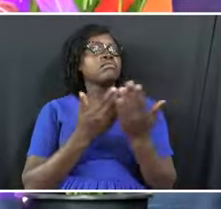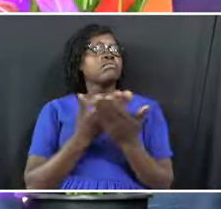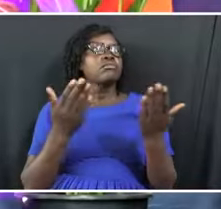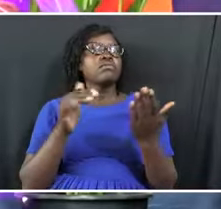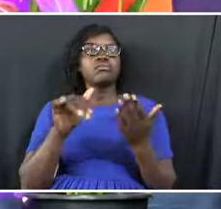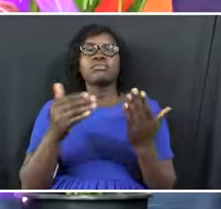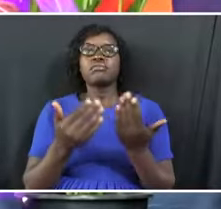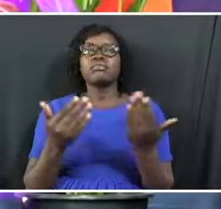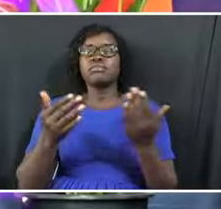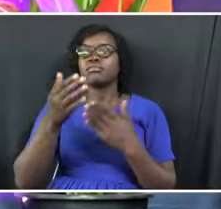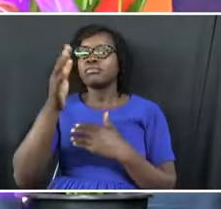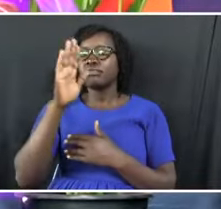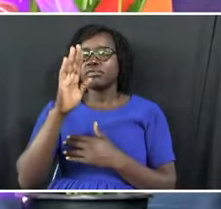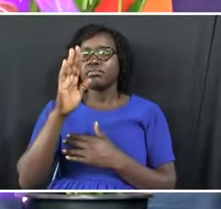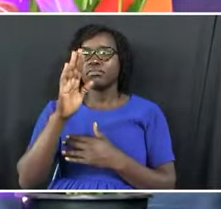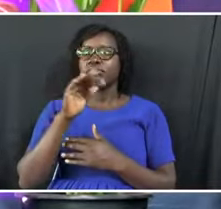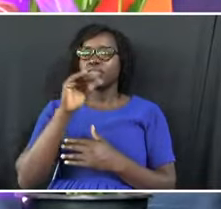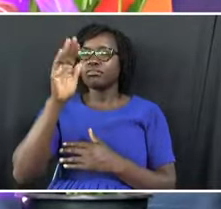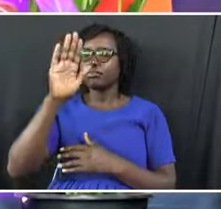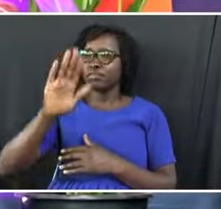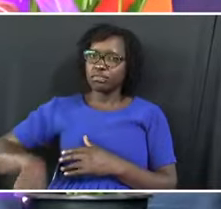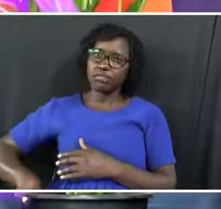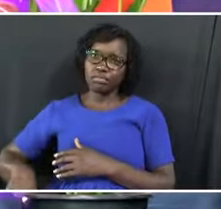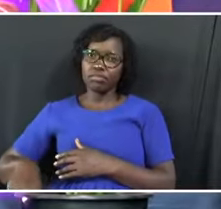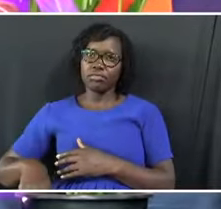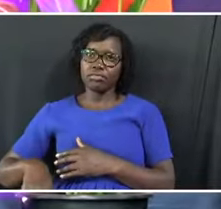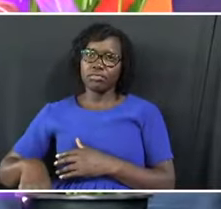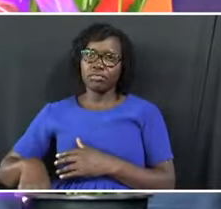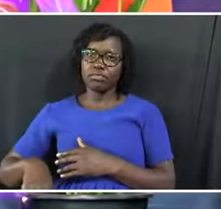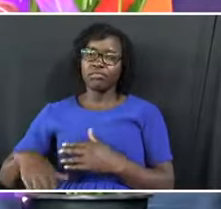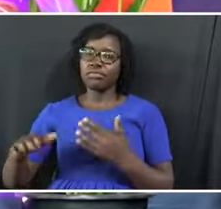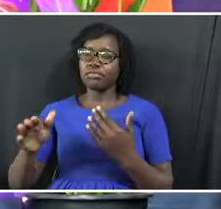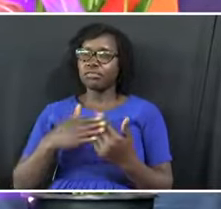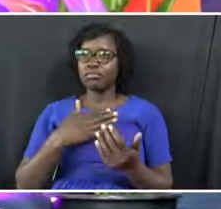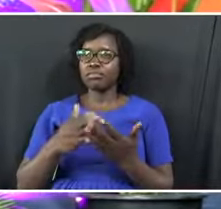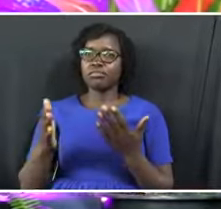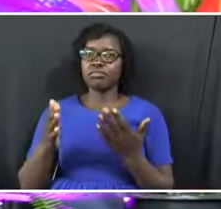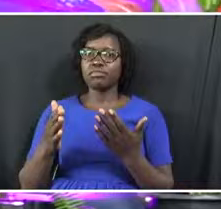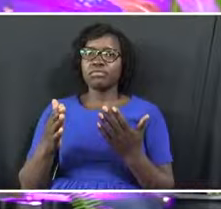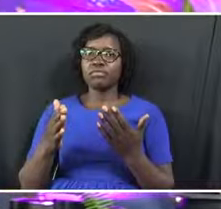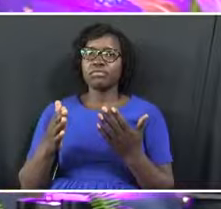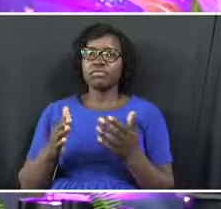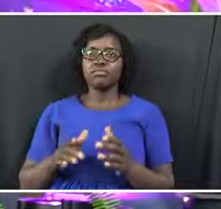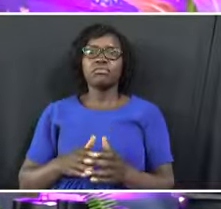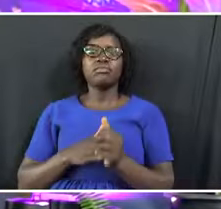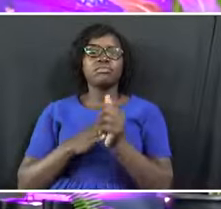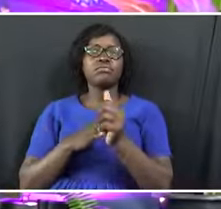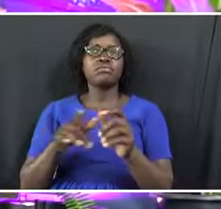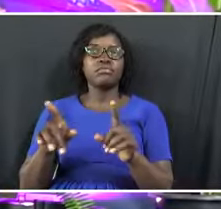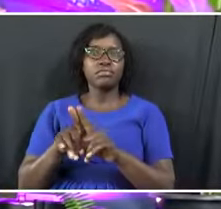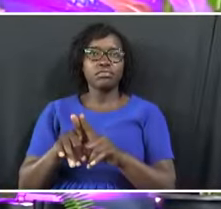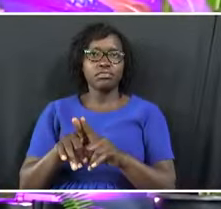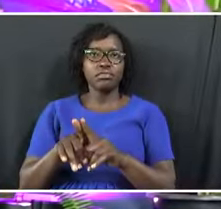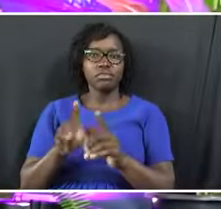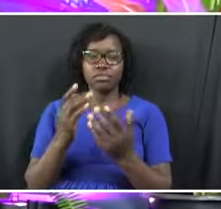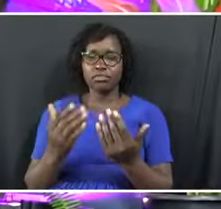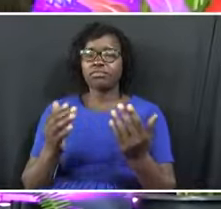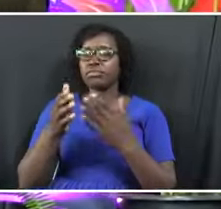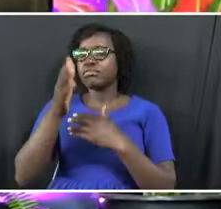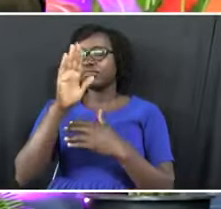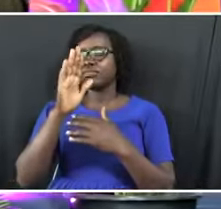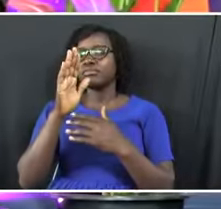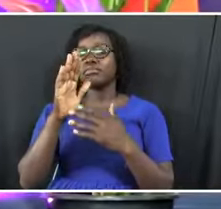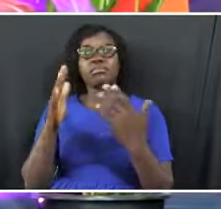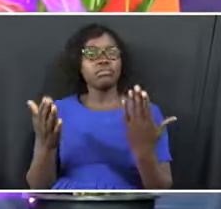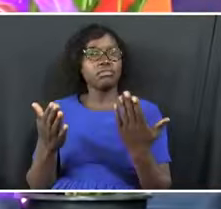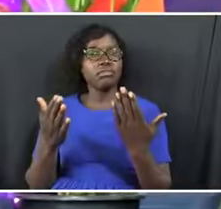children of God, it is not too late. Irrespective of the way you have been living as a child of God, irrespective